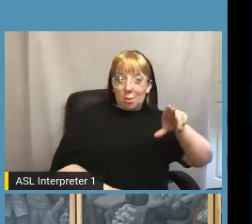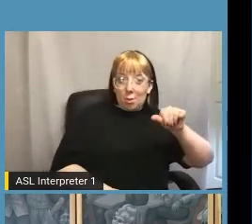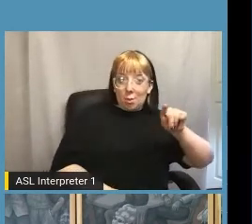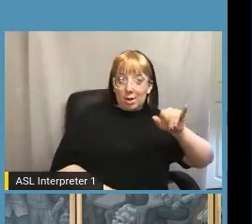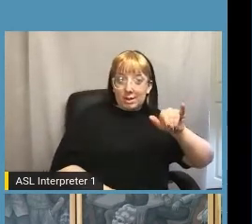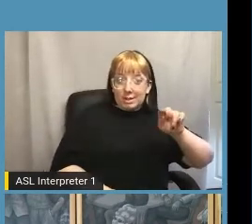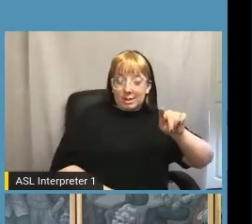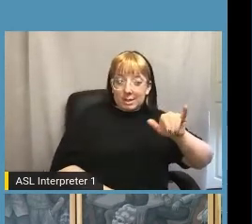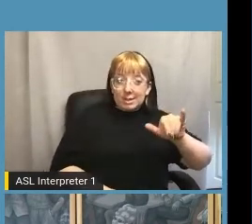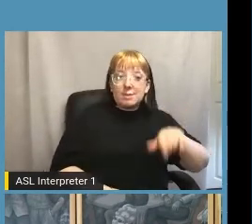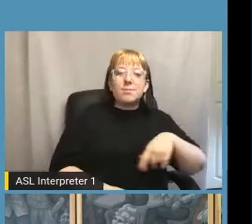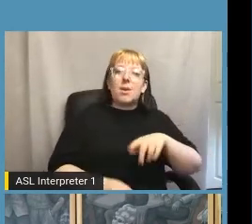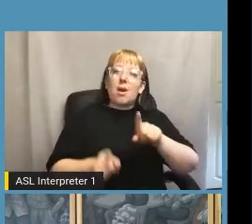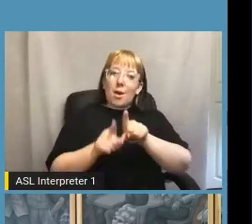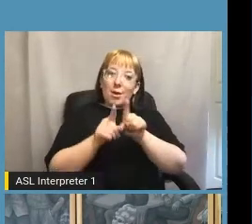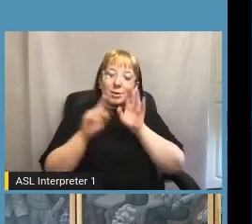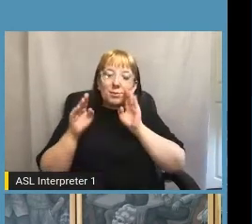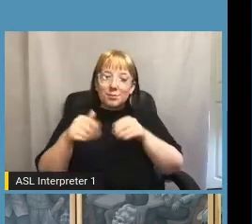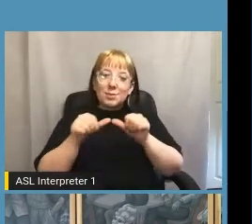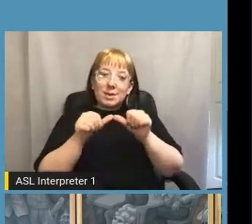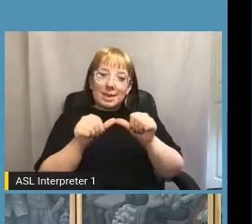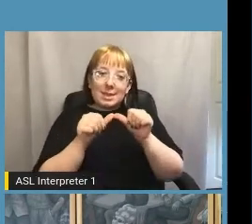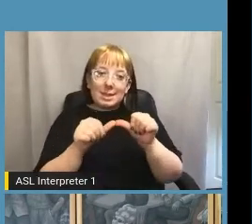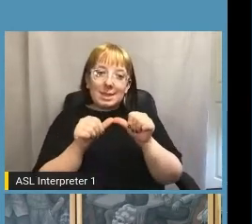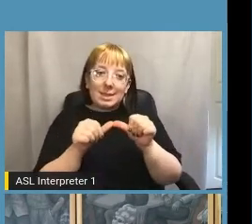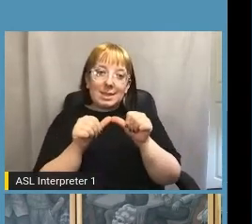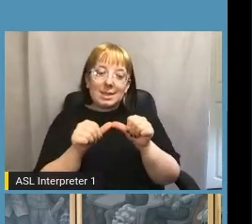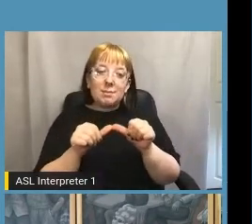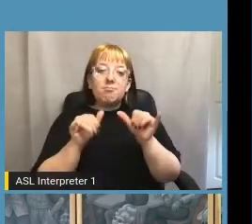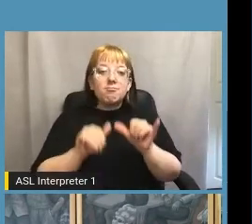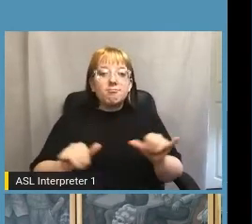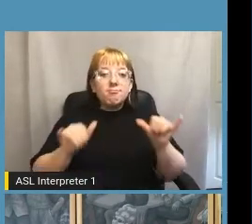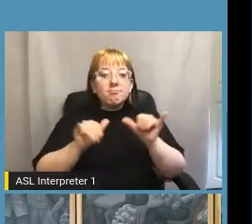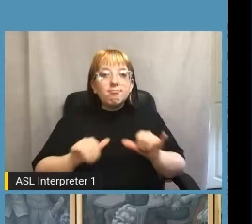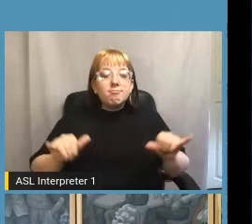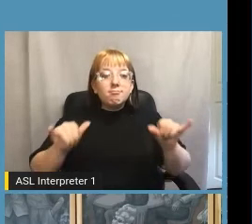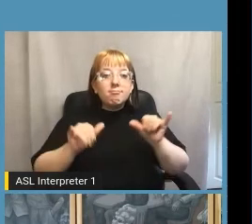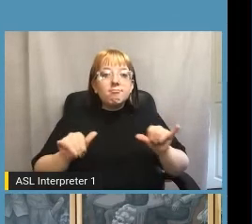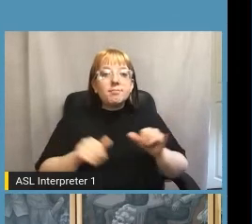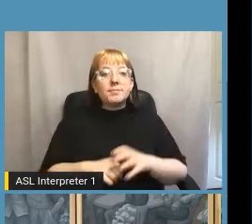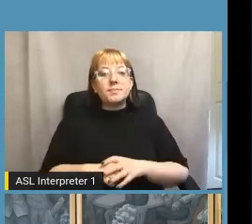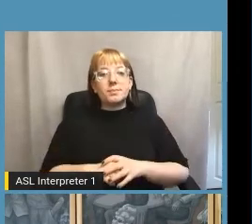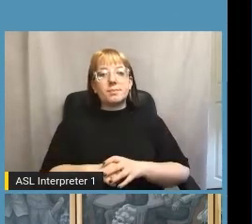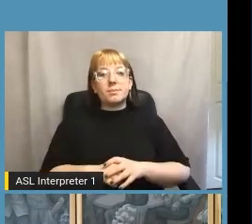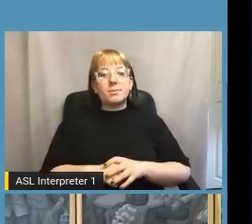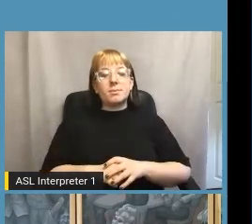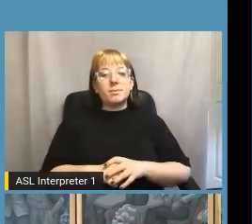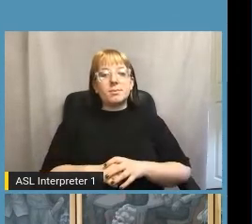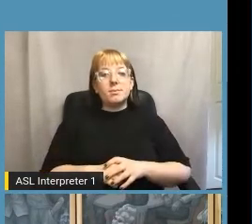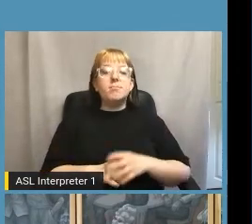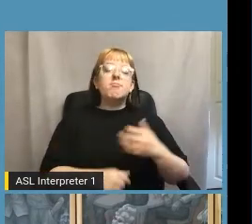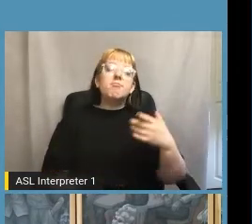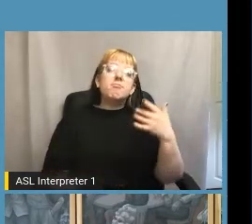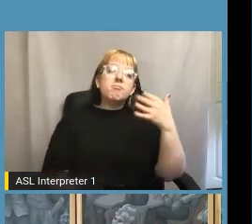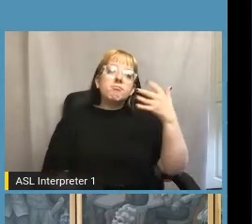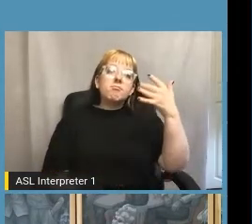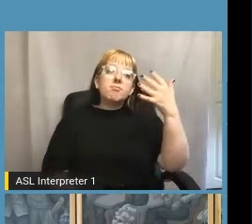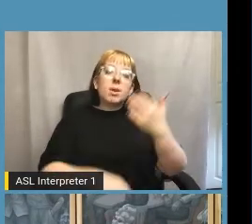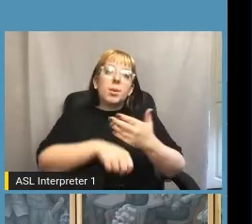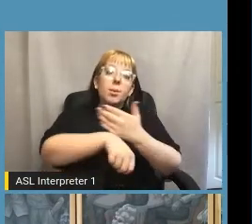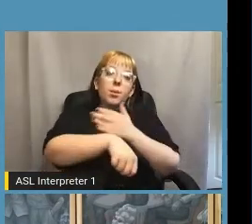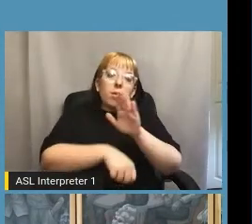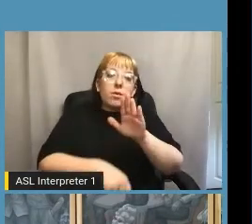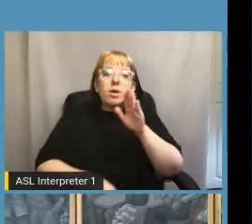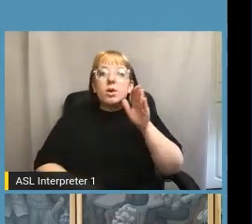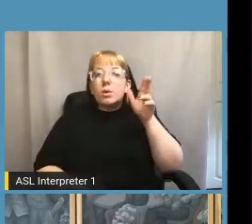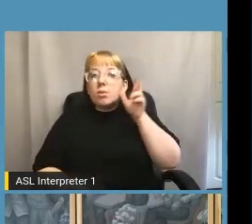on consistency over either of those things, which is to say gradually improving the quality of your audio, improving